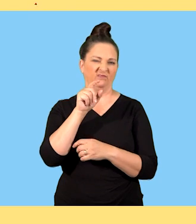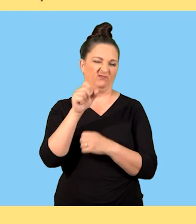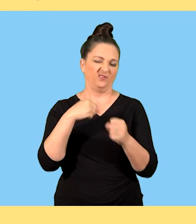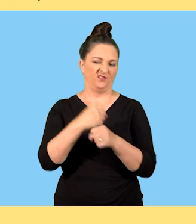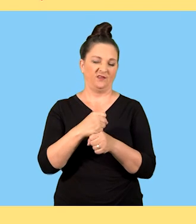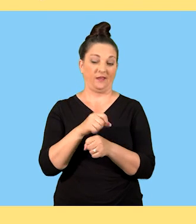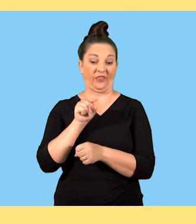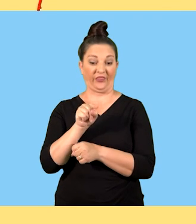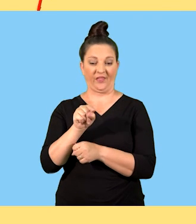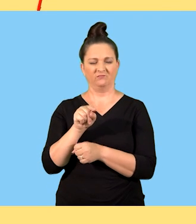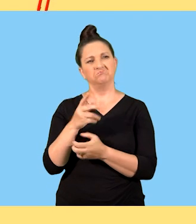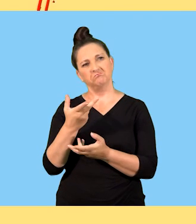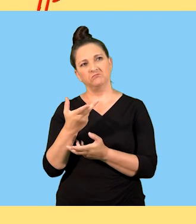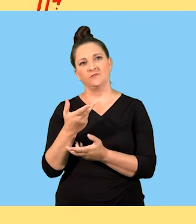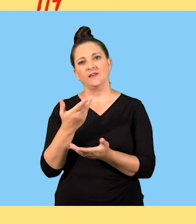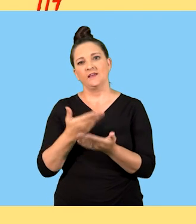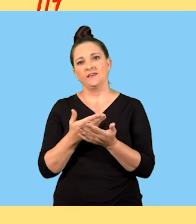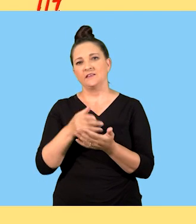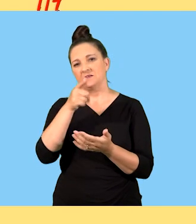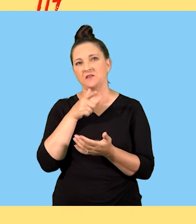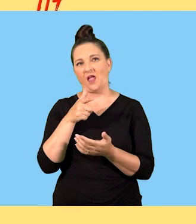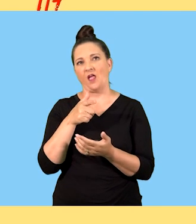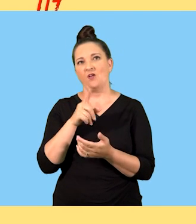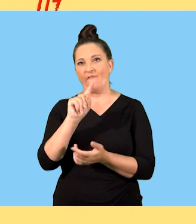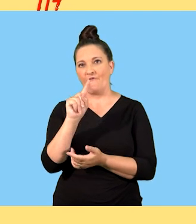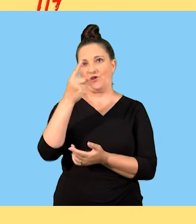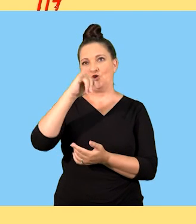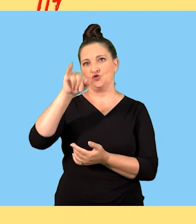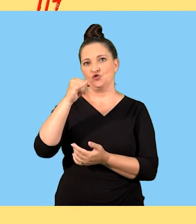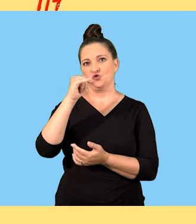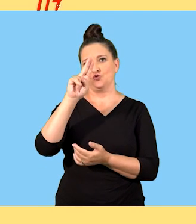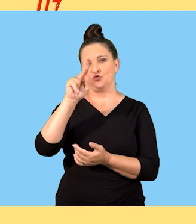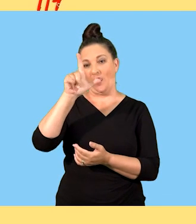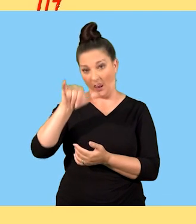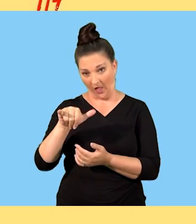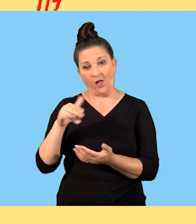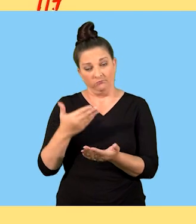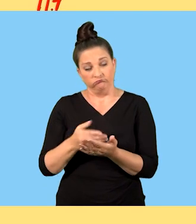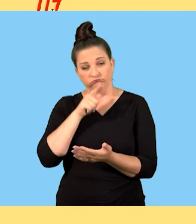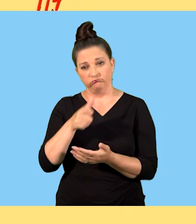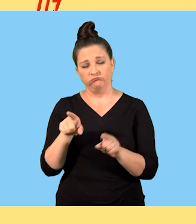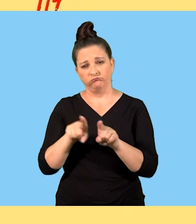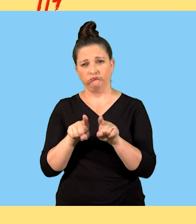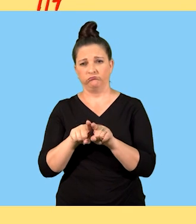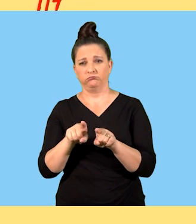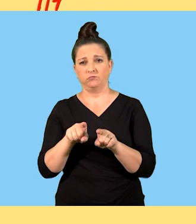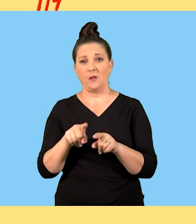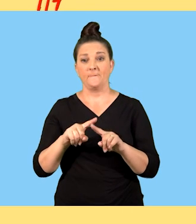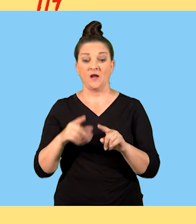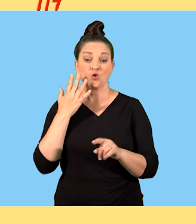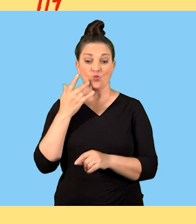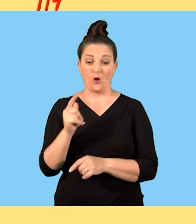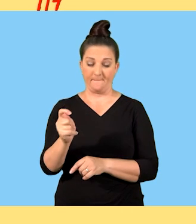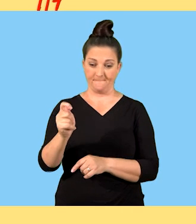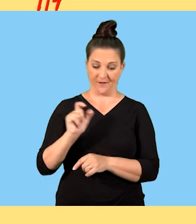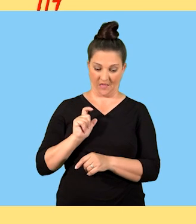also consider this to be the 1st of July. All right, 30 June, I can also consider it to be the 1st of July. And